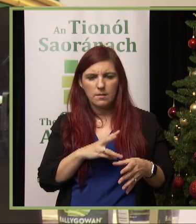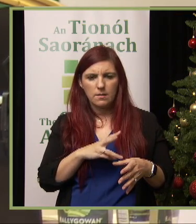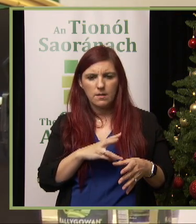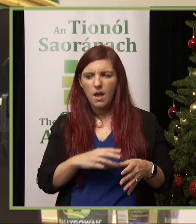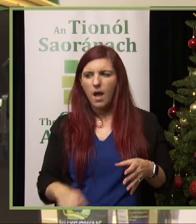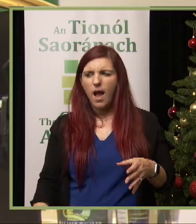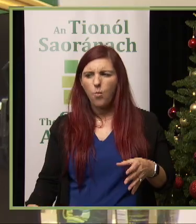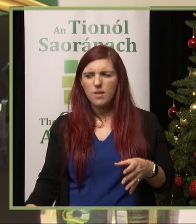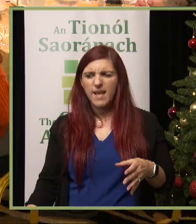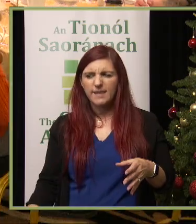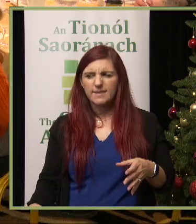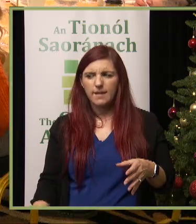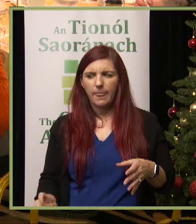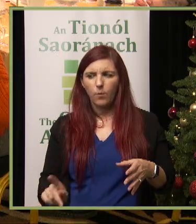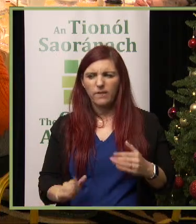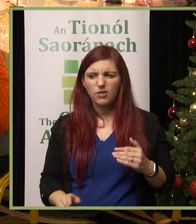All those in favour?